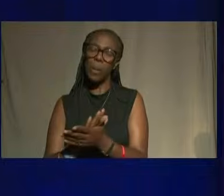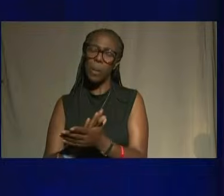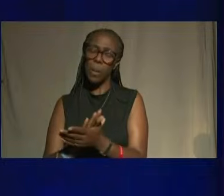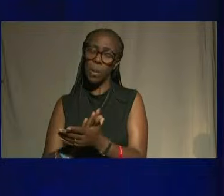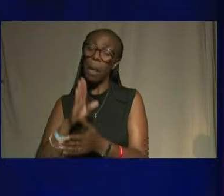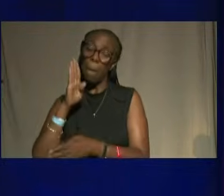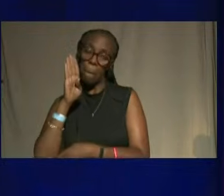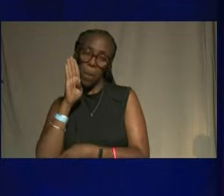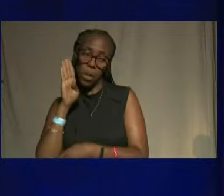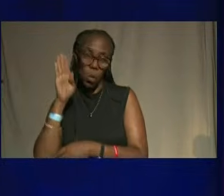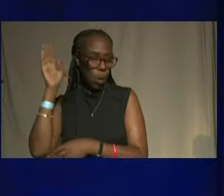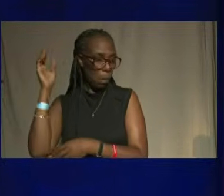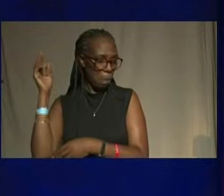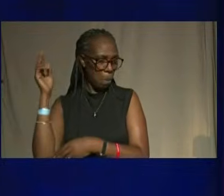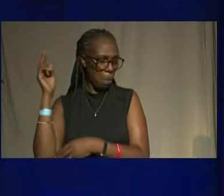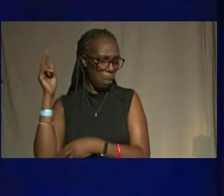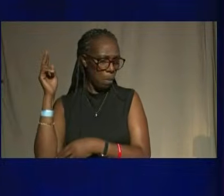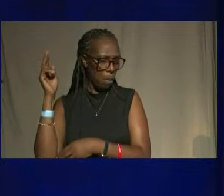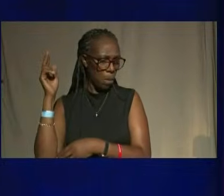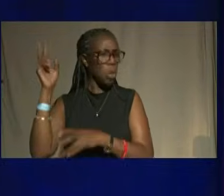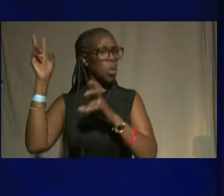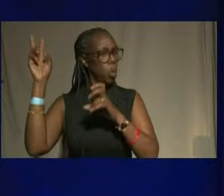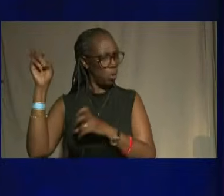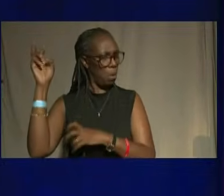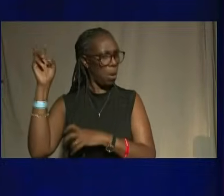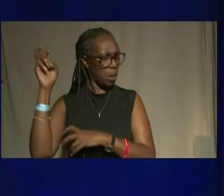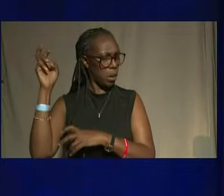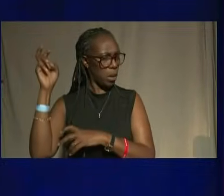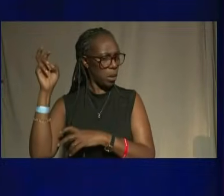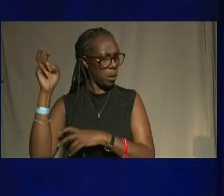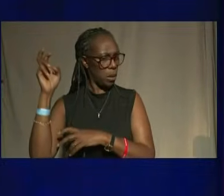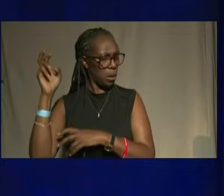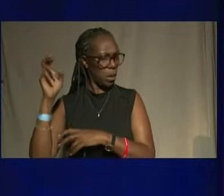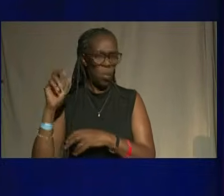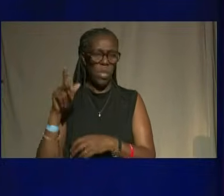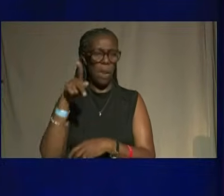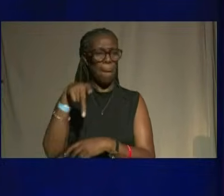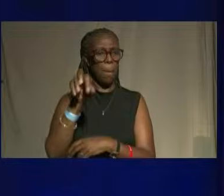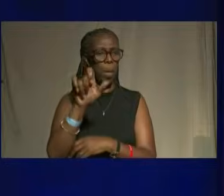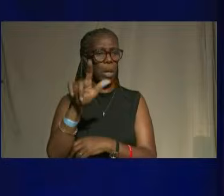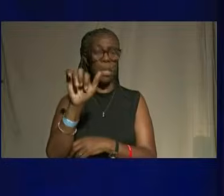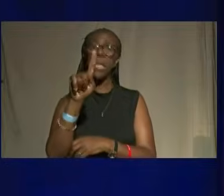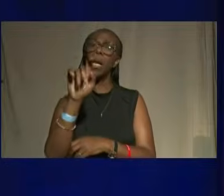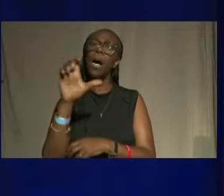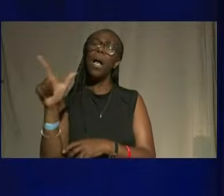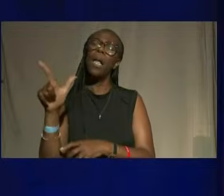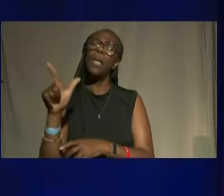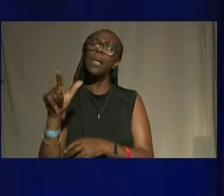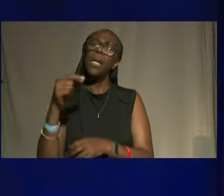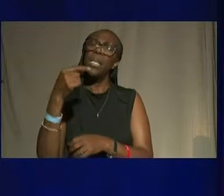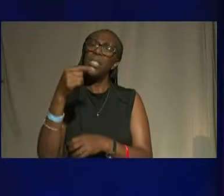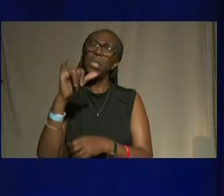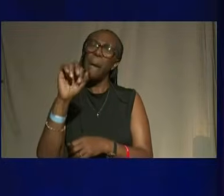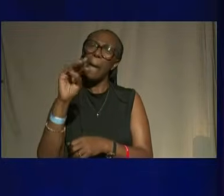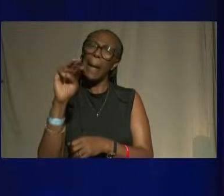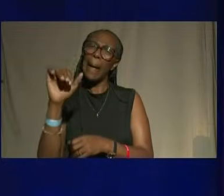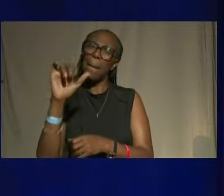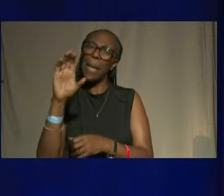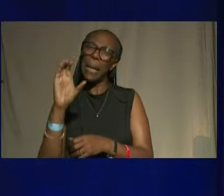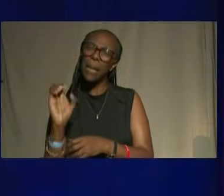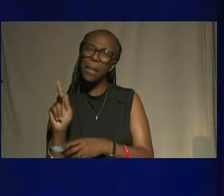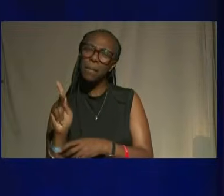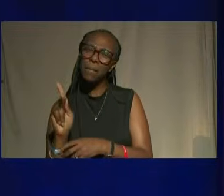was a political gimmick. We cannot be buying new trucks to transport